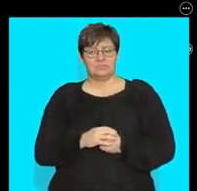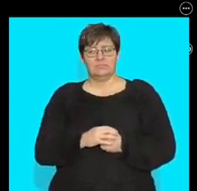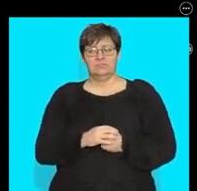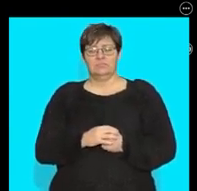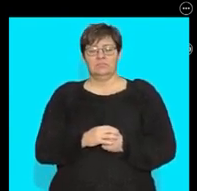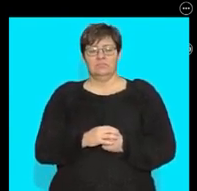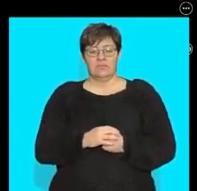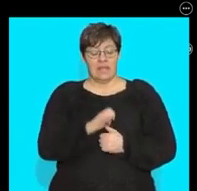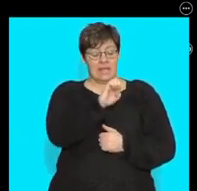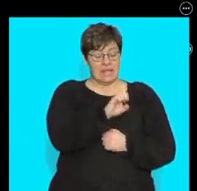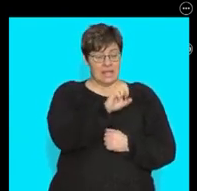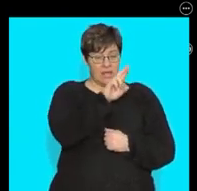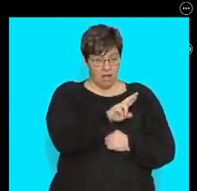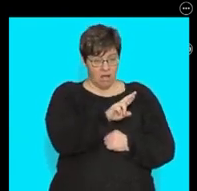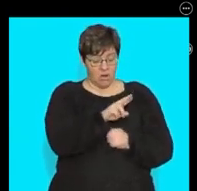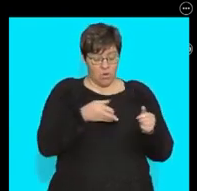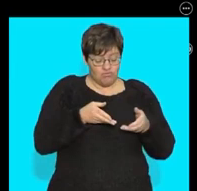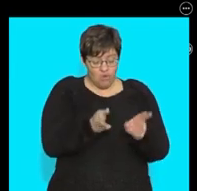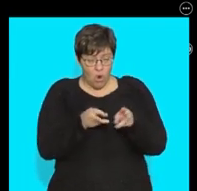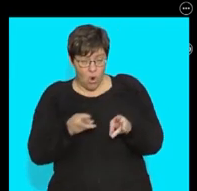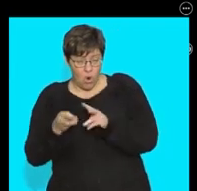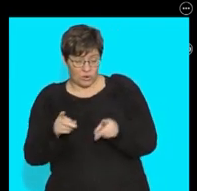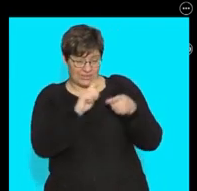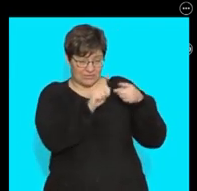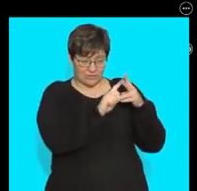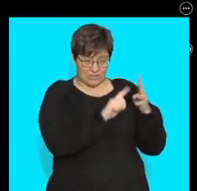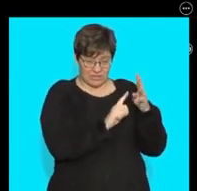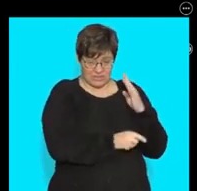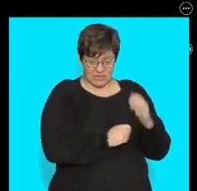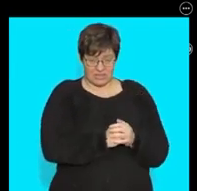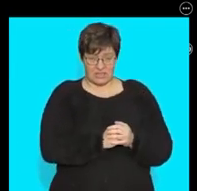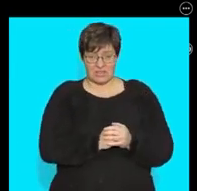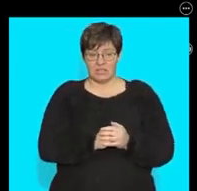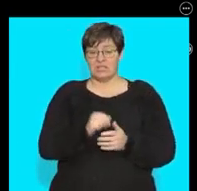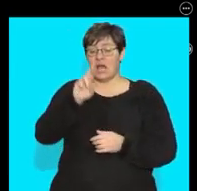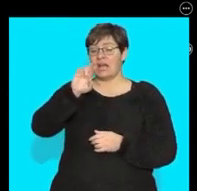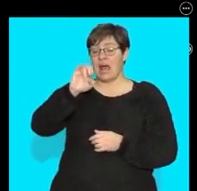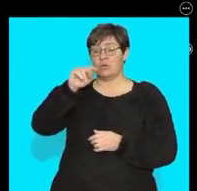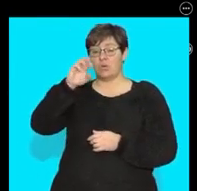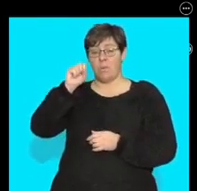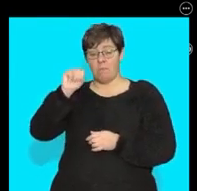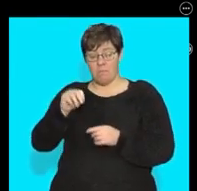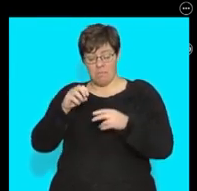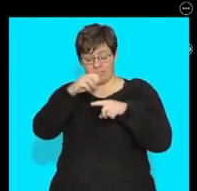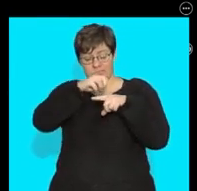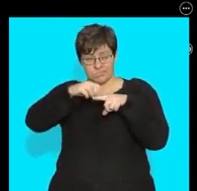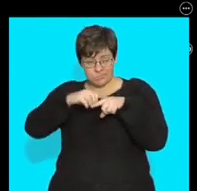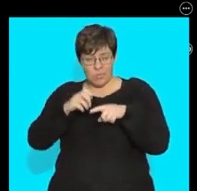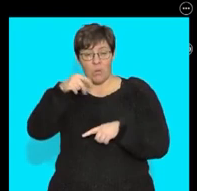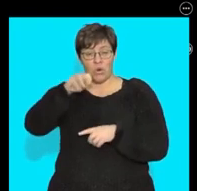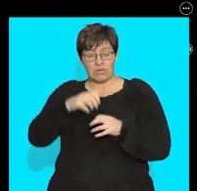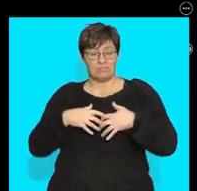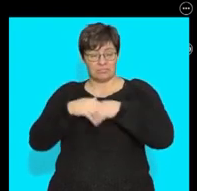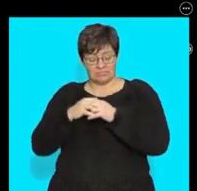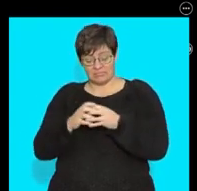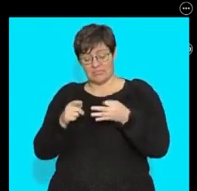the endoplasmic reticulum is the roads, okay, and my ribosomes make the protein, guys,